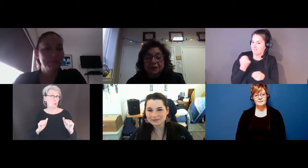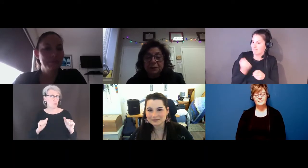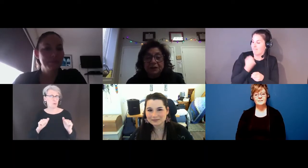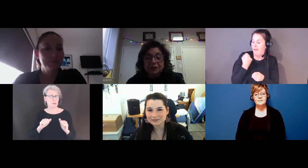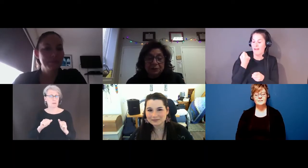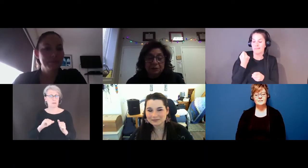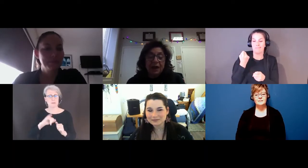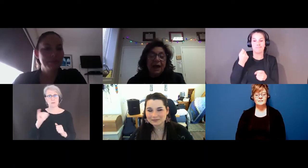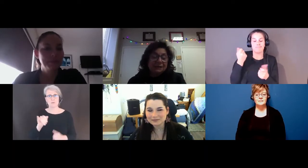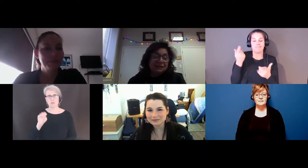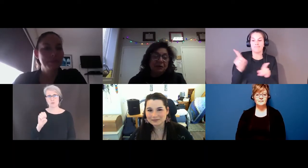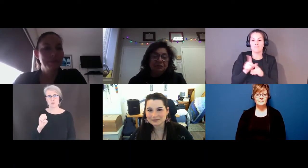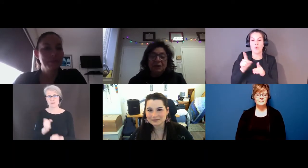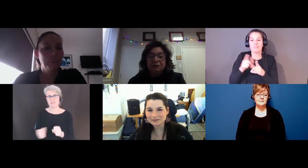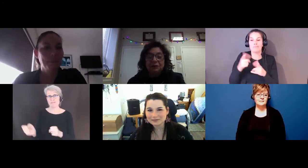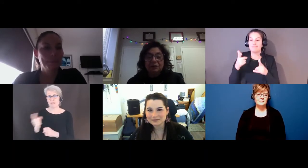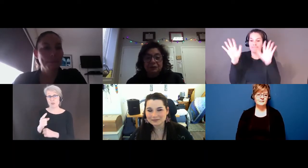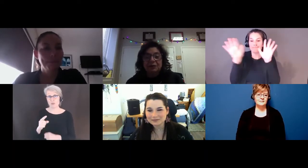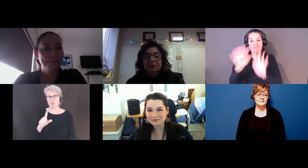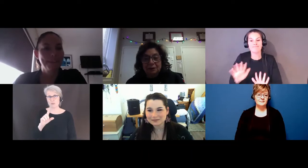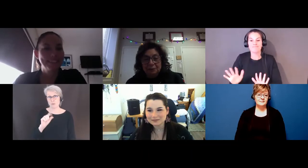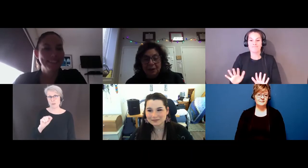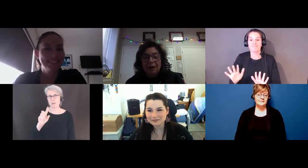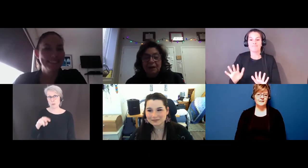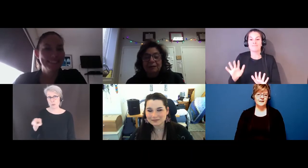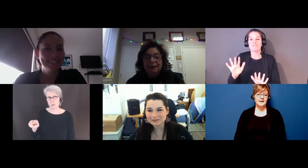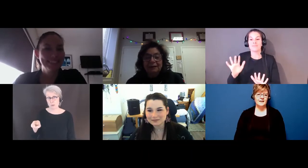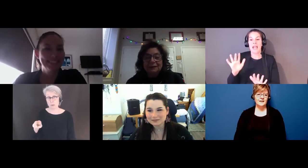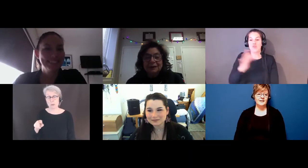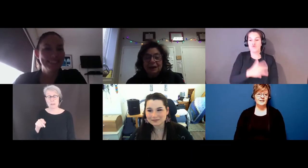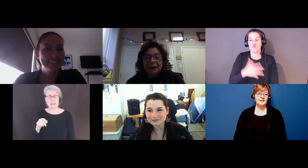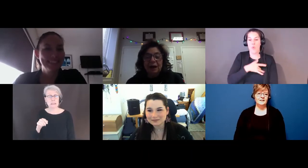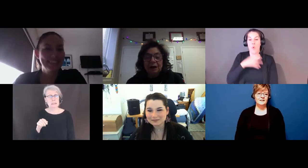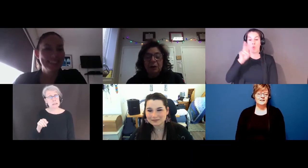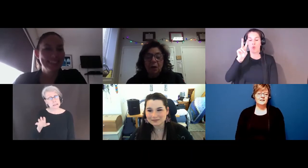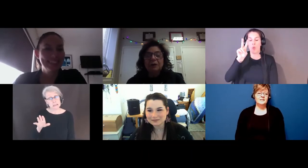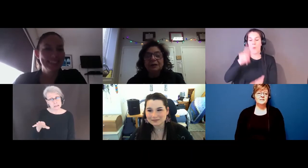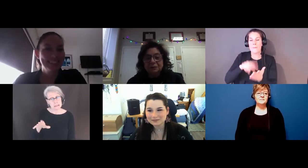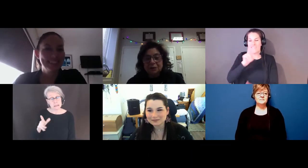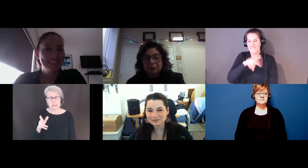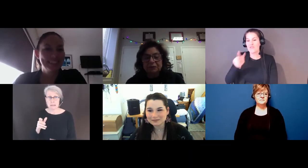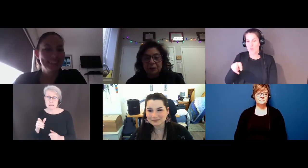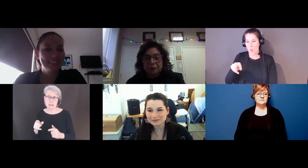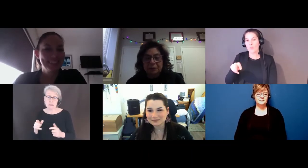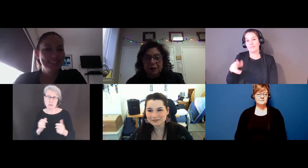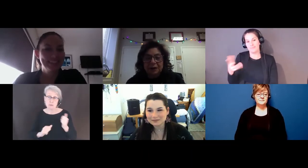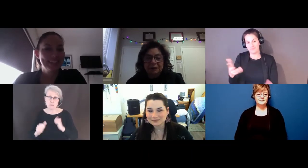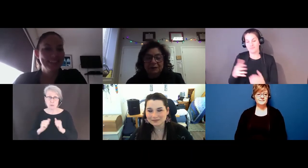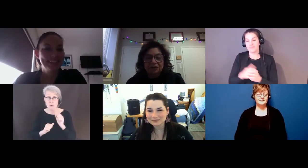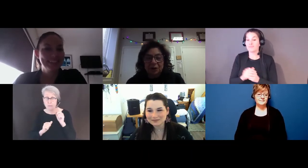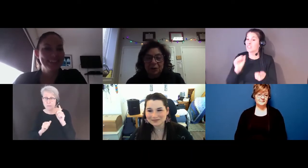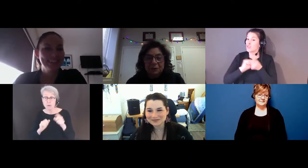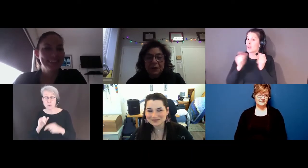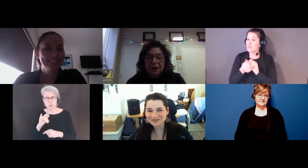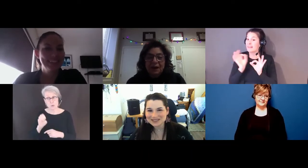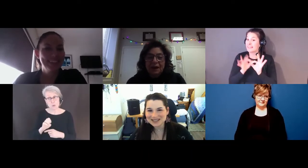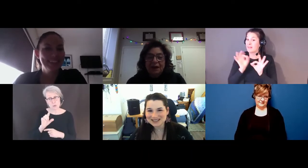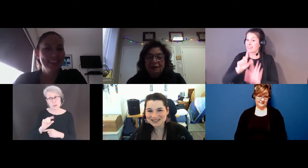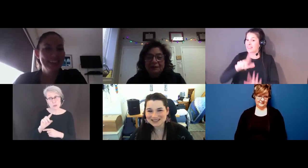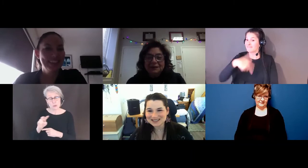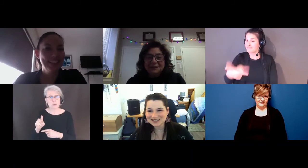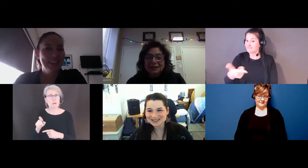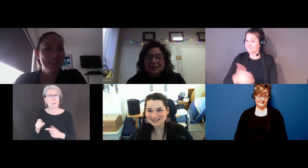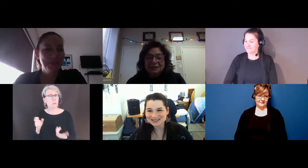of 2022. And so I've been able to convince him that I want him to perform in the show.